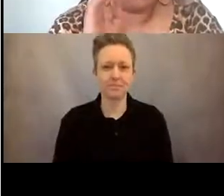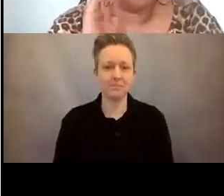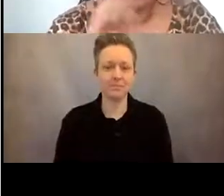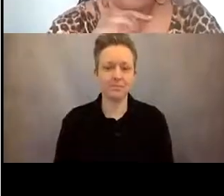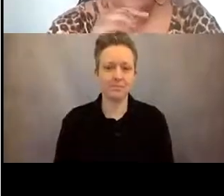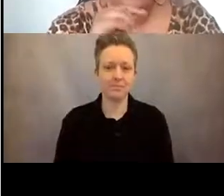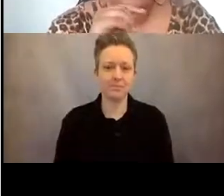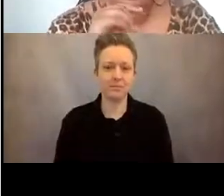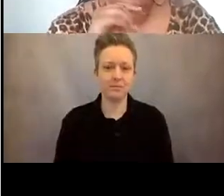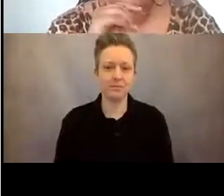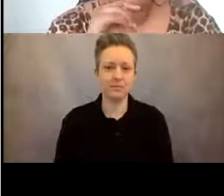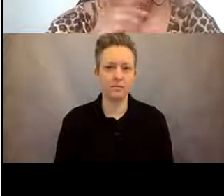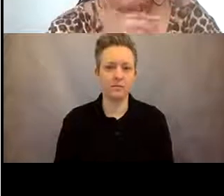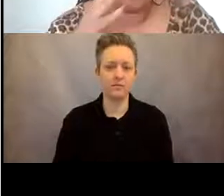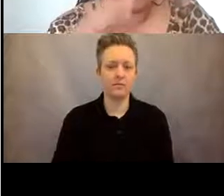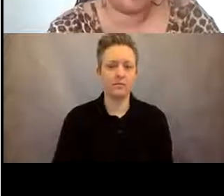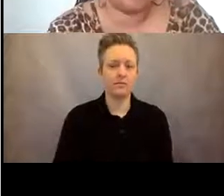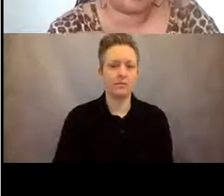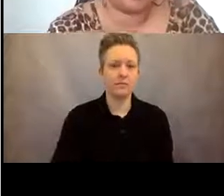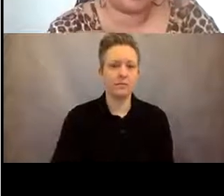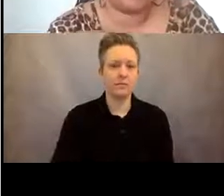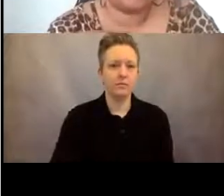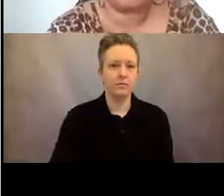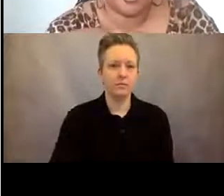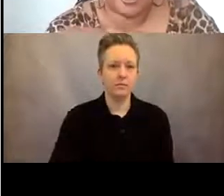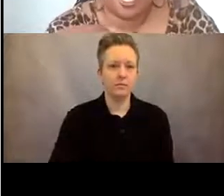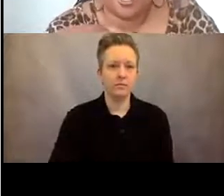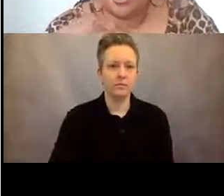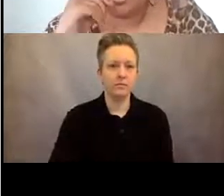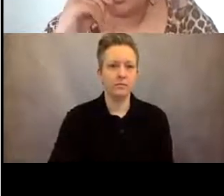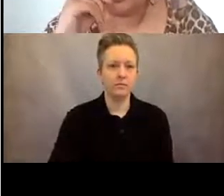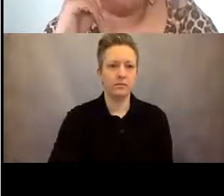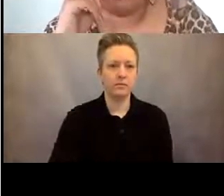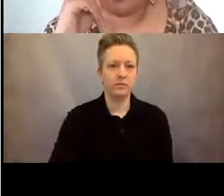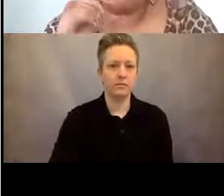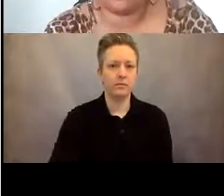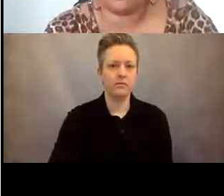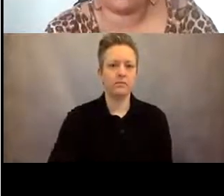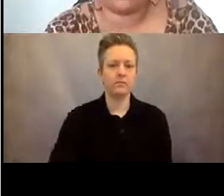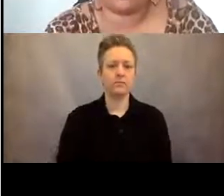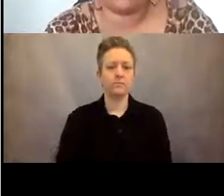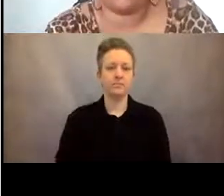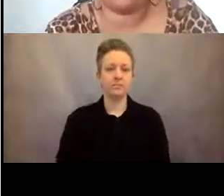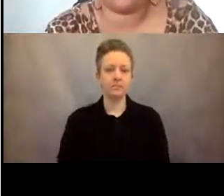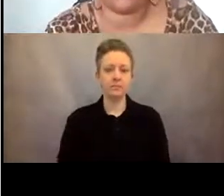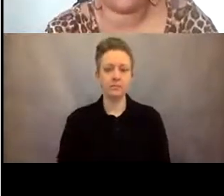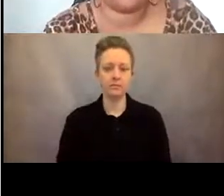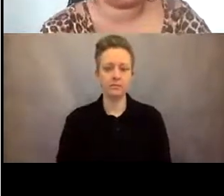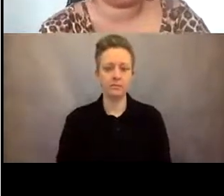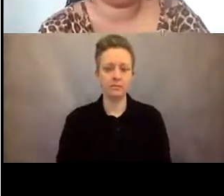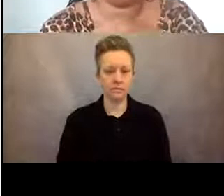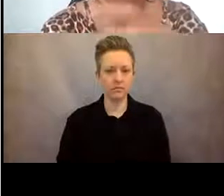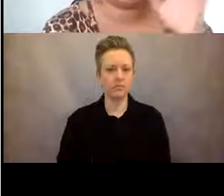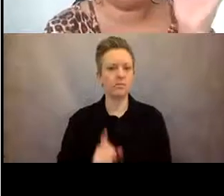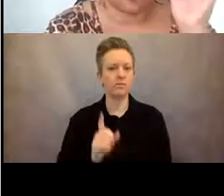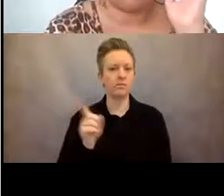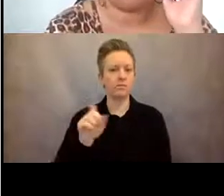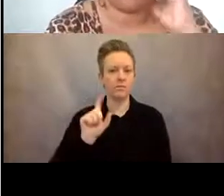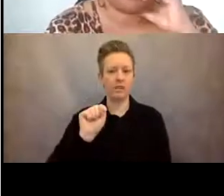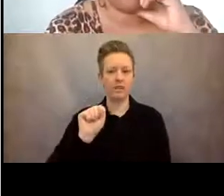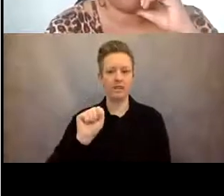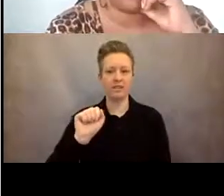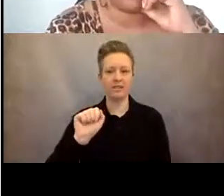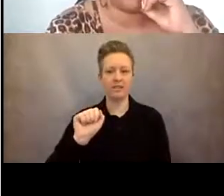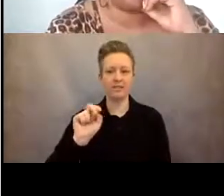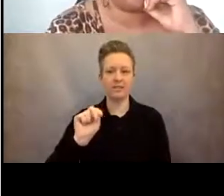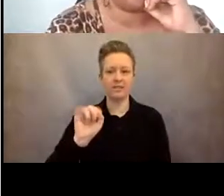So again, if you ever get the chance to be in space with Tanir, take it. I think she has a whole length